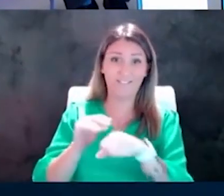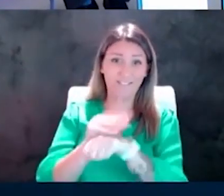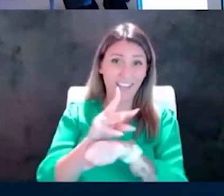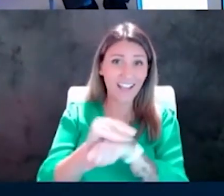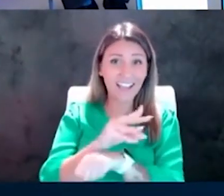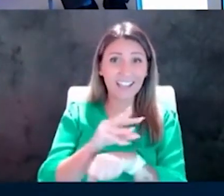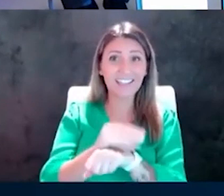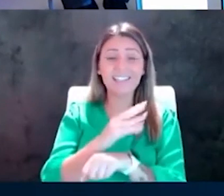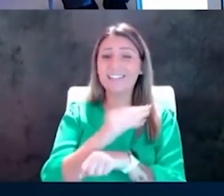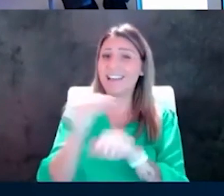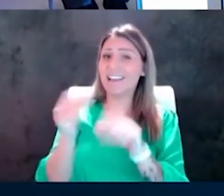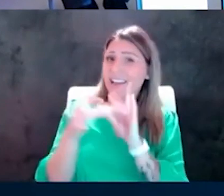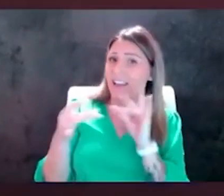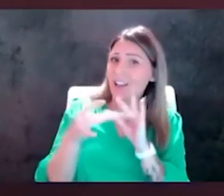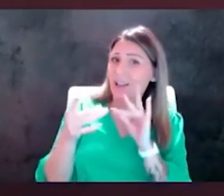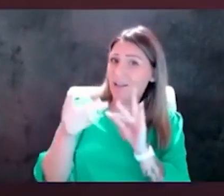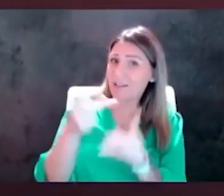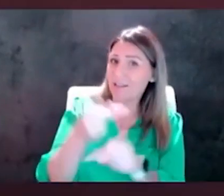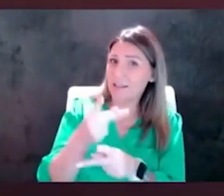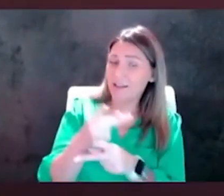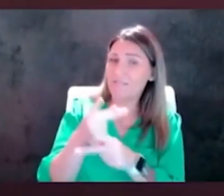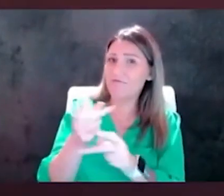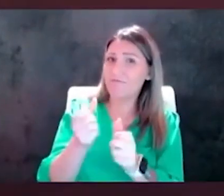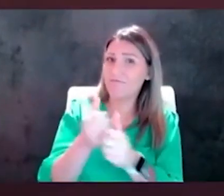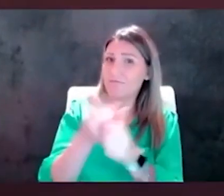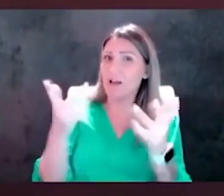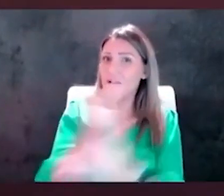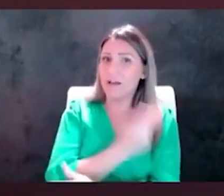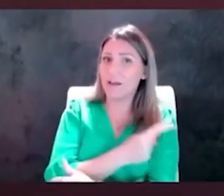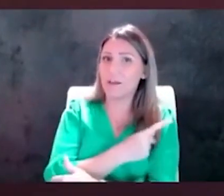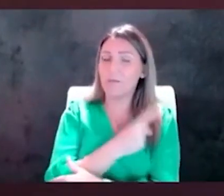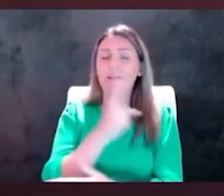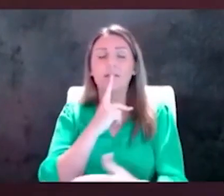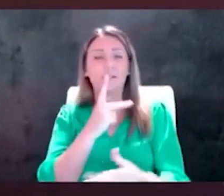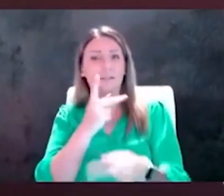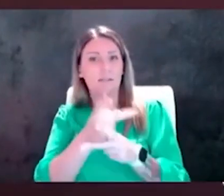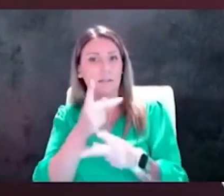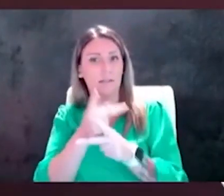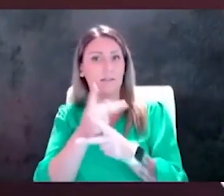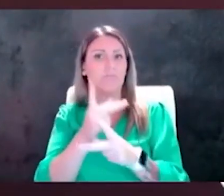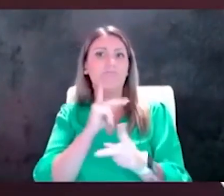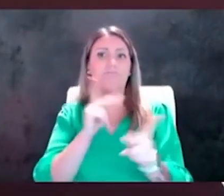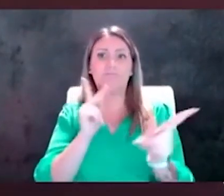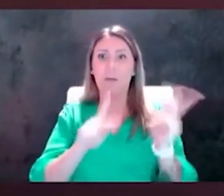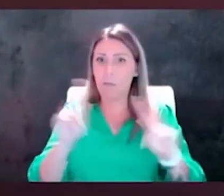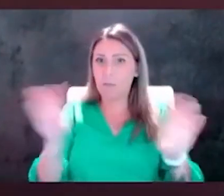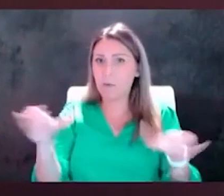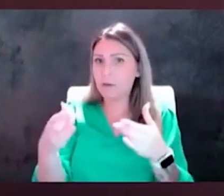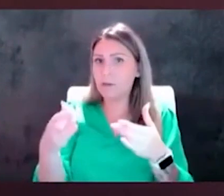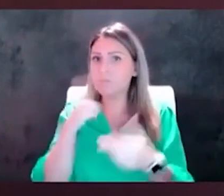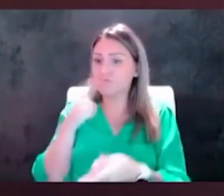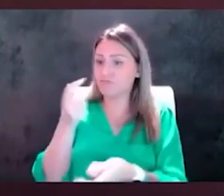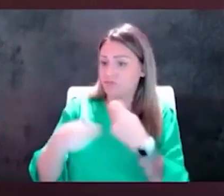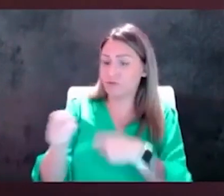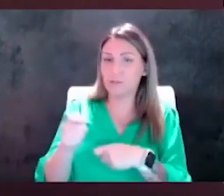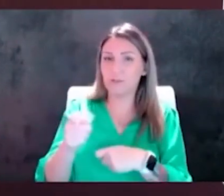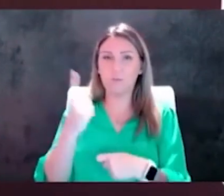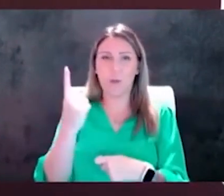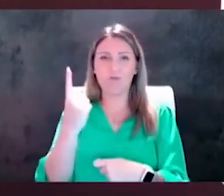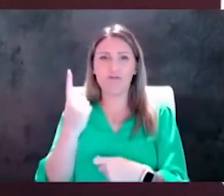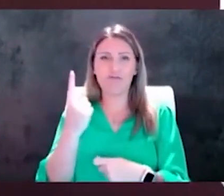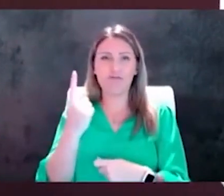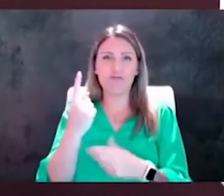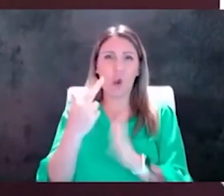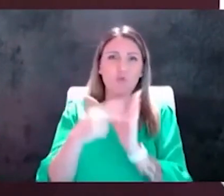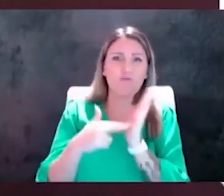take care of a lot of patients chronically. I take care of a chronic disease patient population with CF for transplant. And one of the rules of thumb I used it up in the ICU. We have